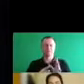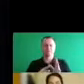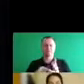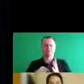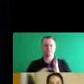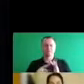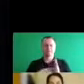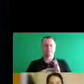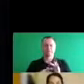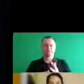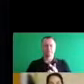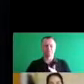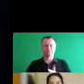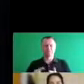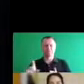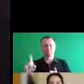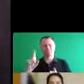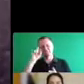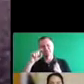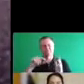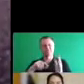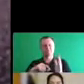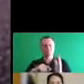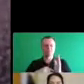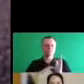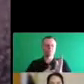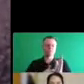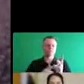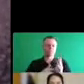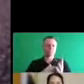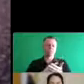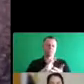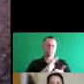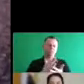she also has this like truth fiction that kind of